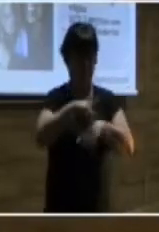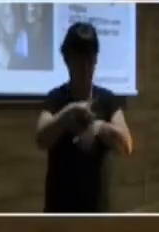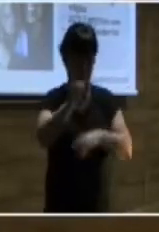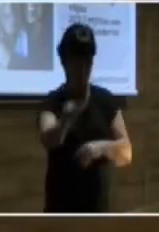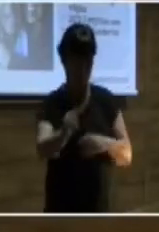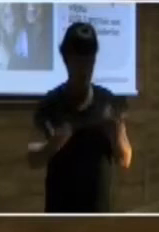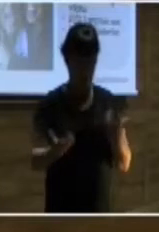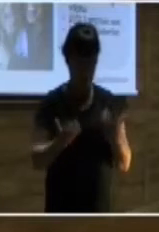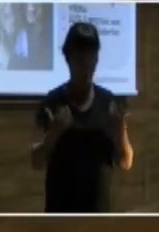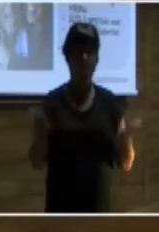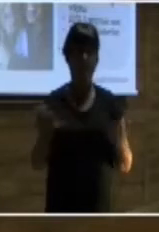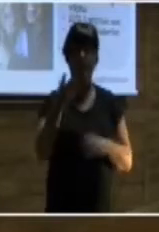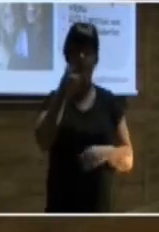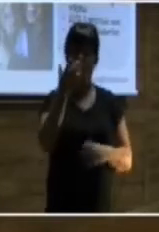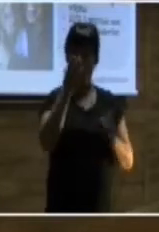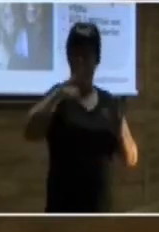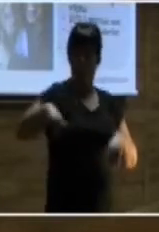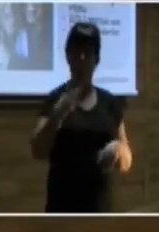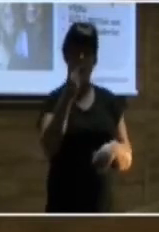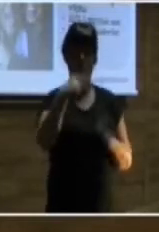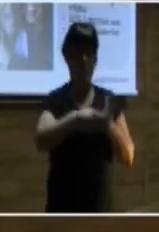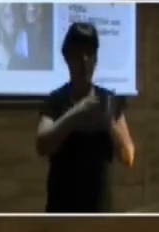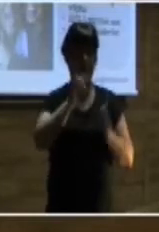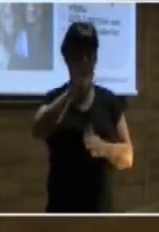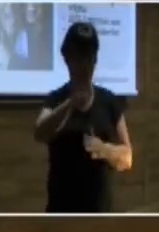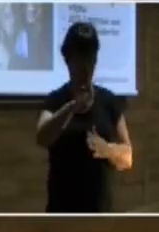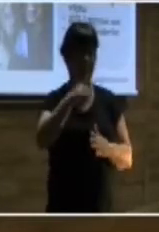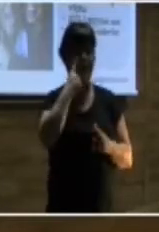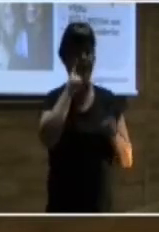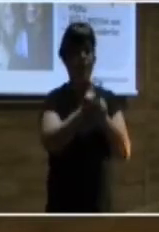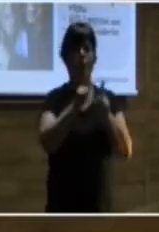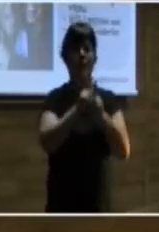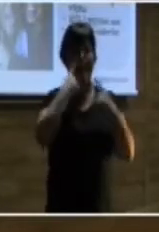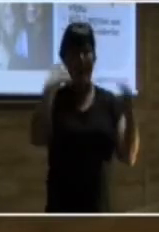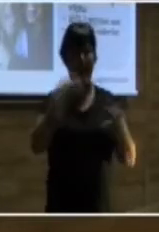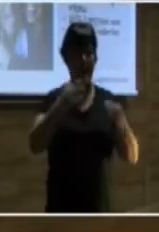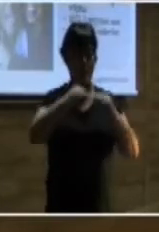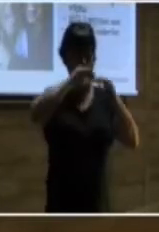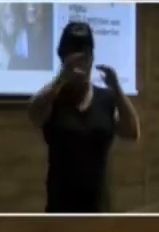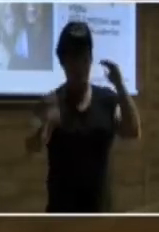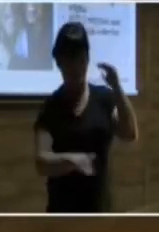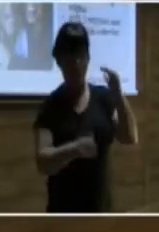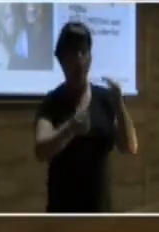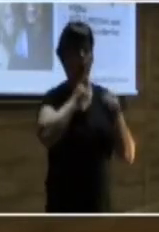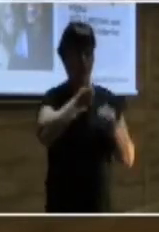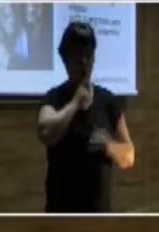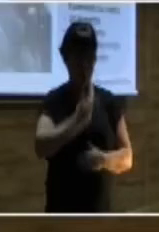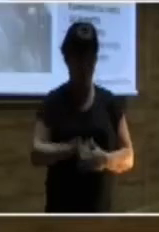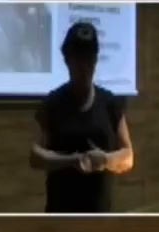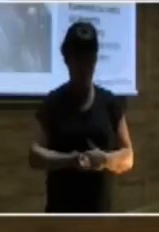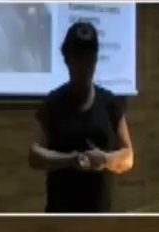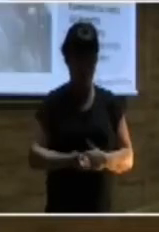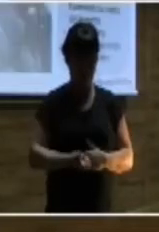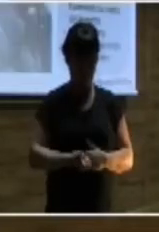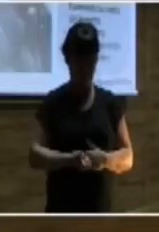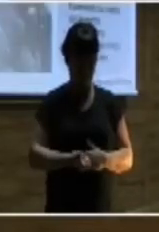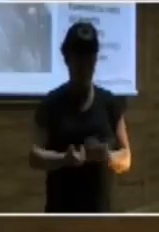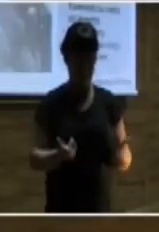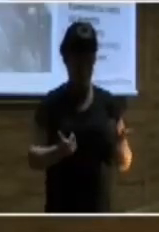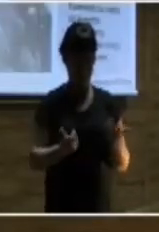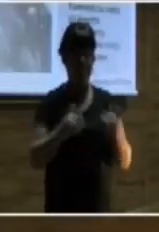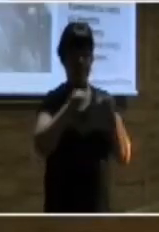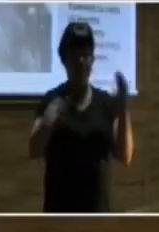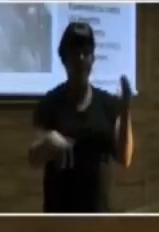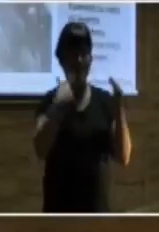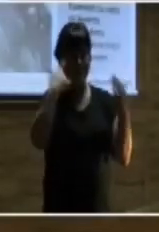a population, how you can reduce the risk of developing dementia. But my presentation